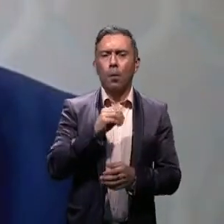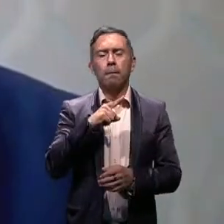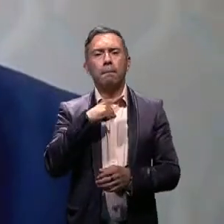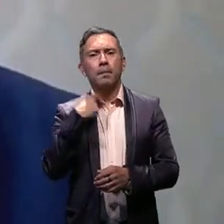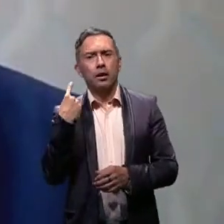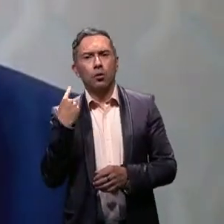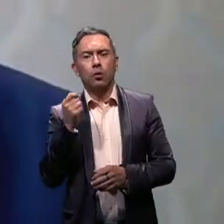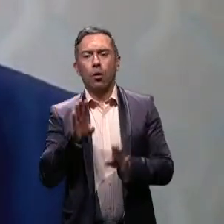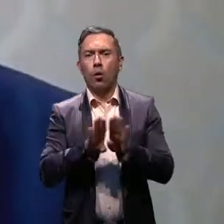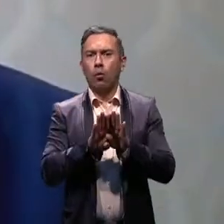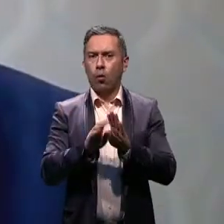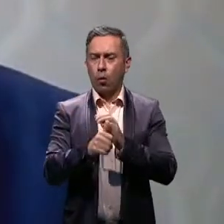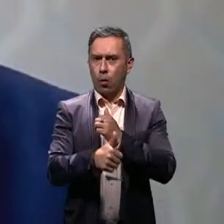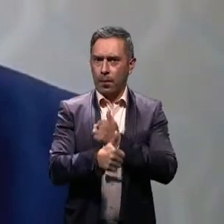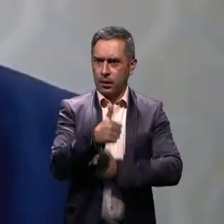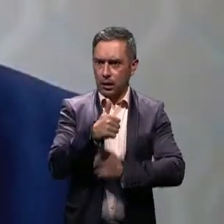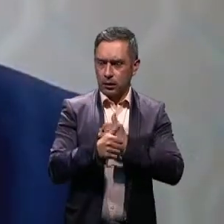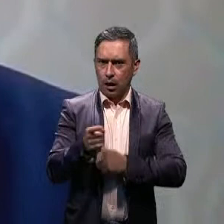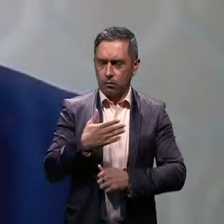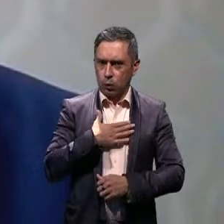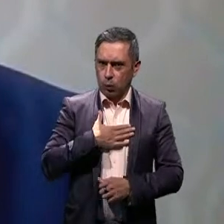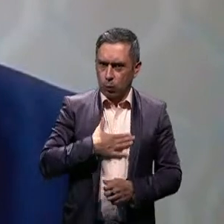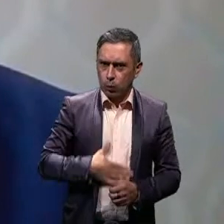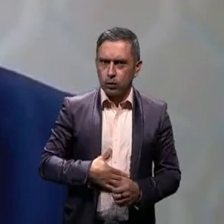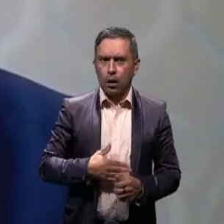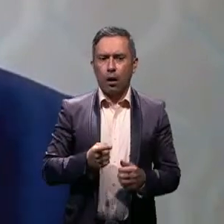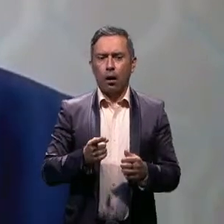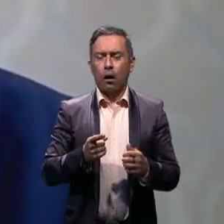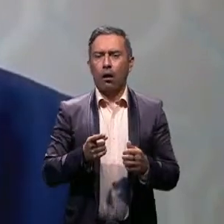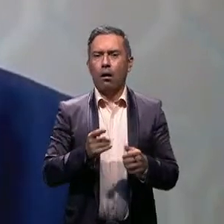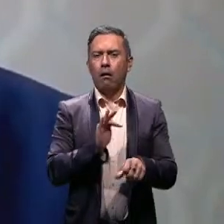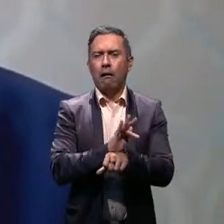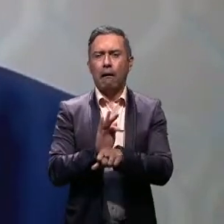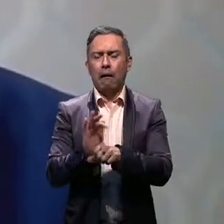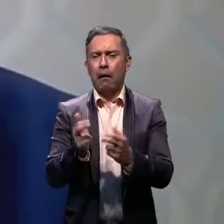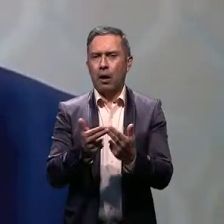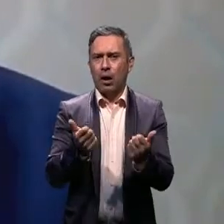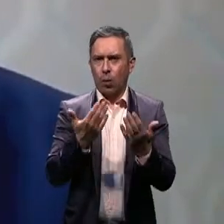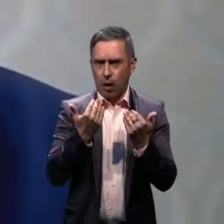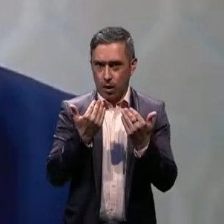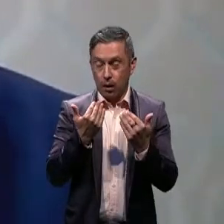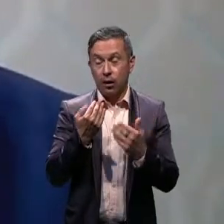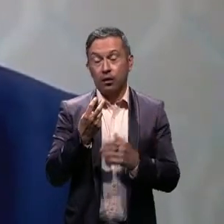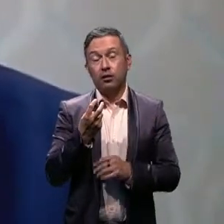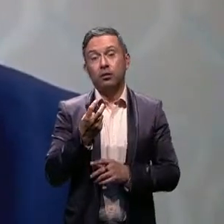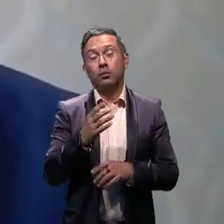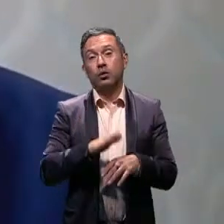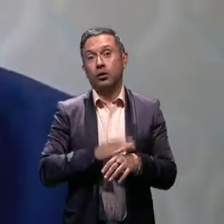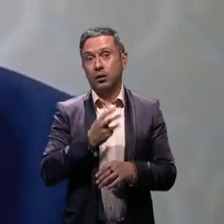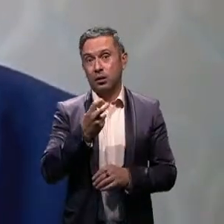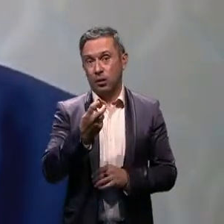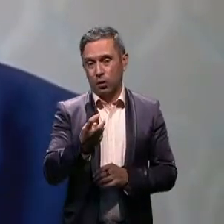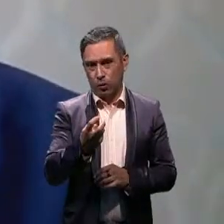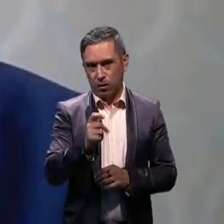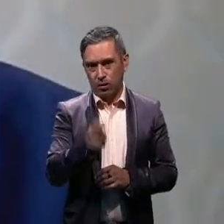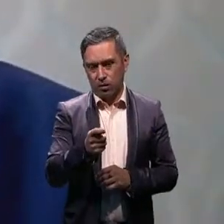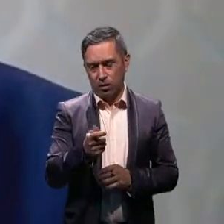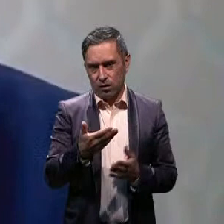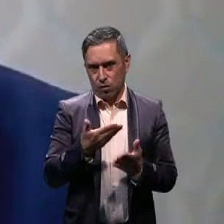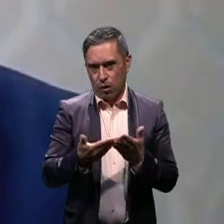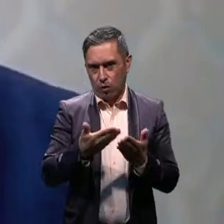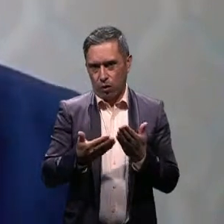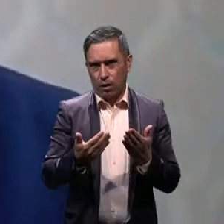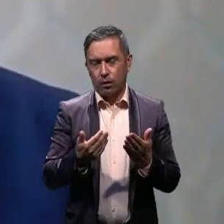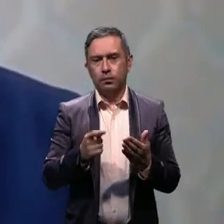lost a competition that is fair, that is impartial. So, and this takes